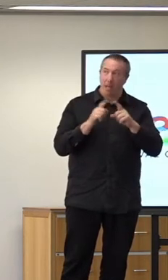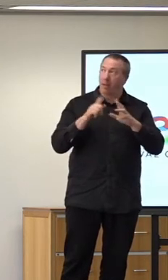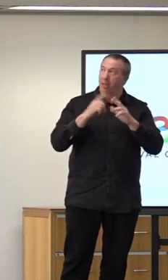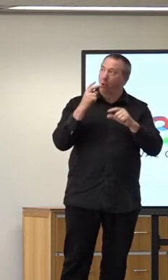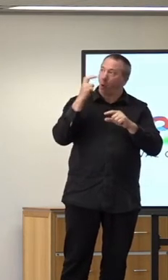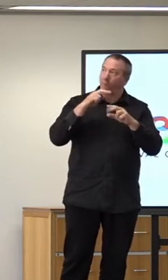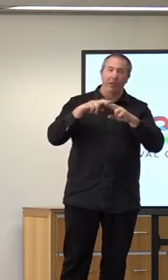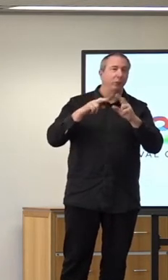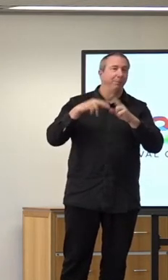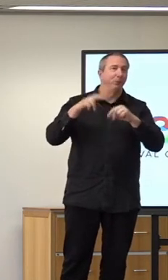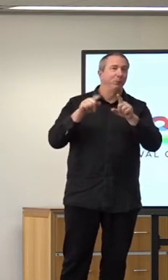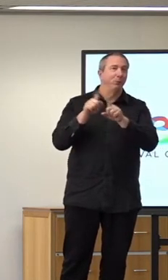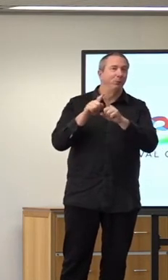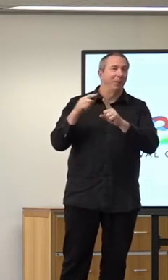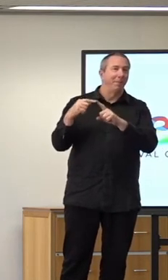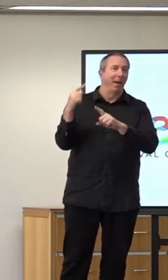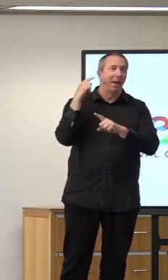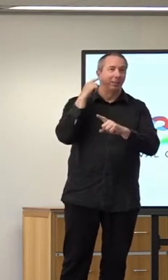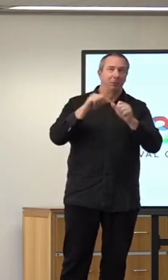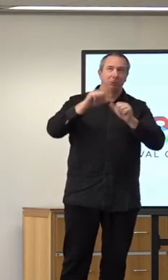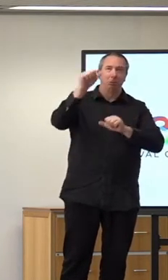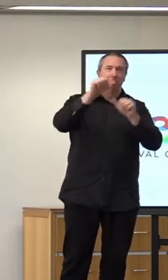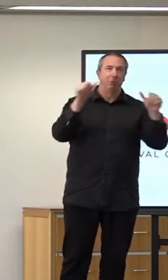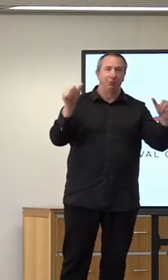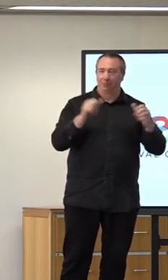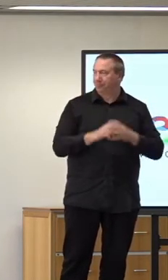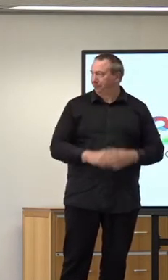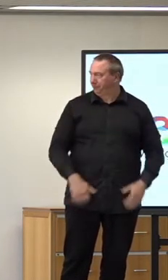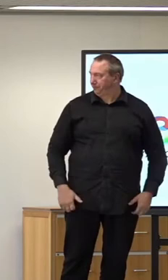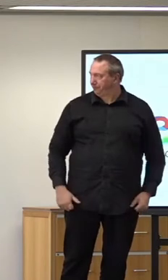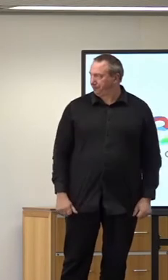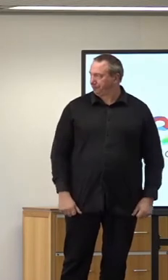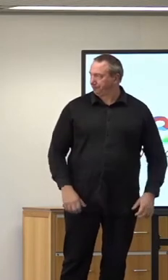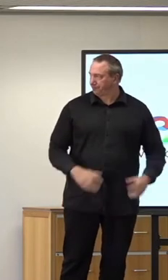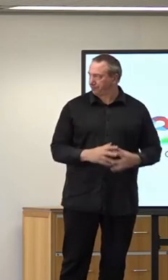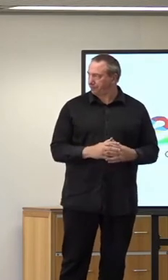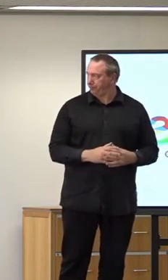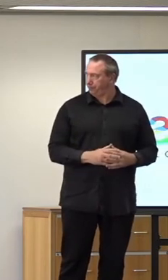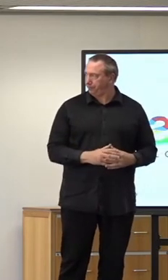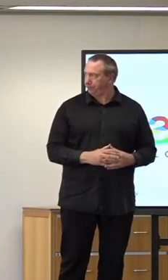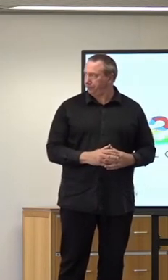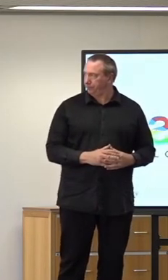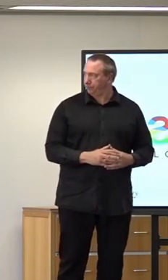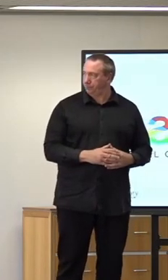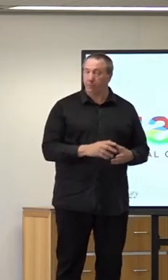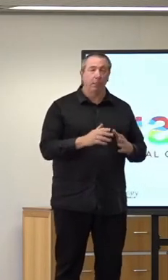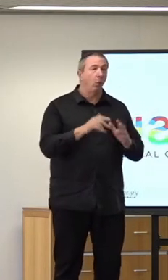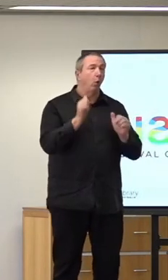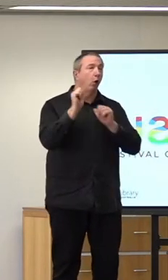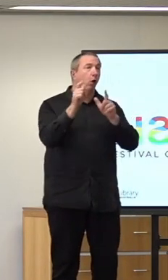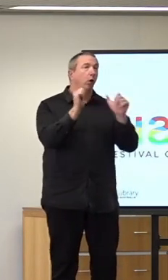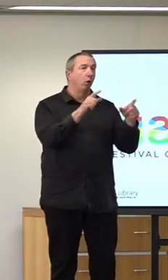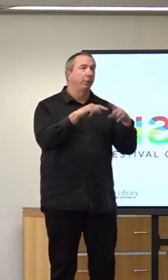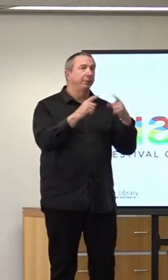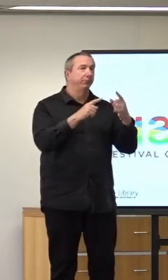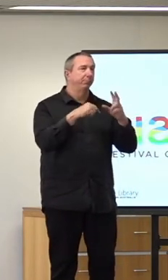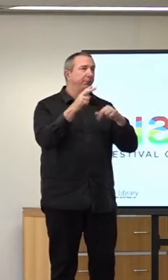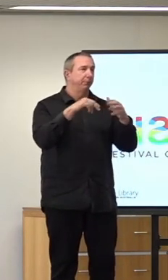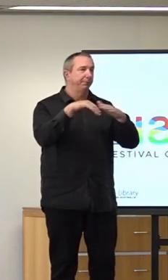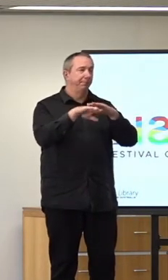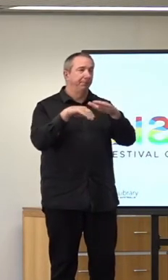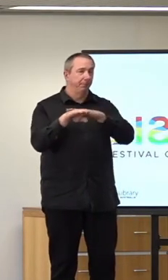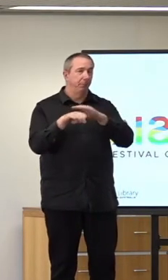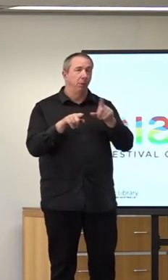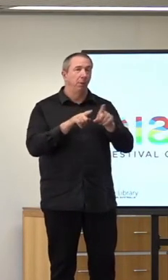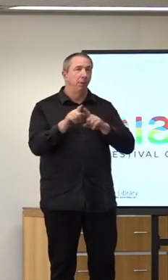well in the past. Yeah, growing up, going to these institutions, I grew up predominantly looking